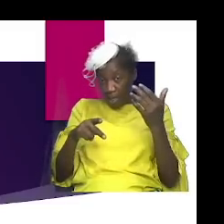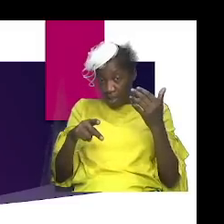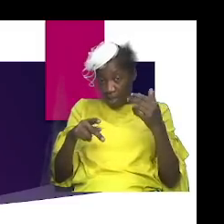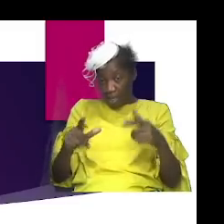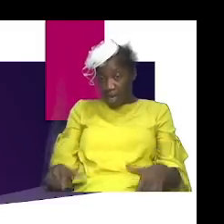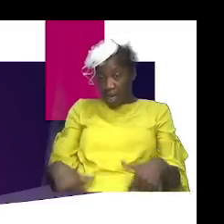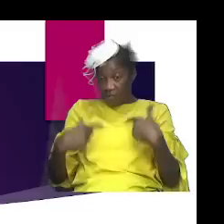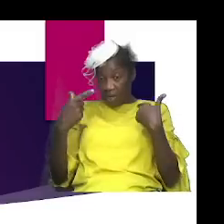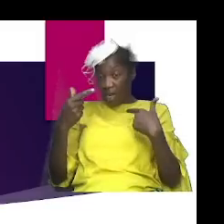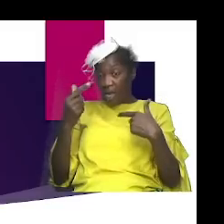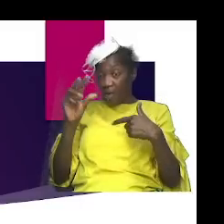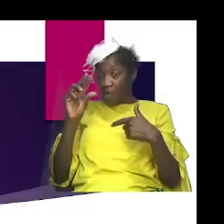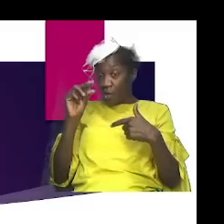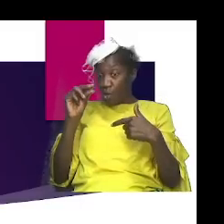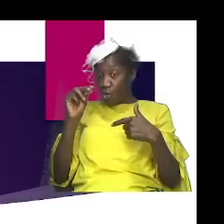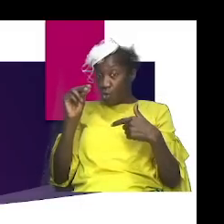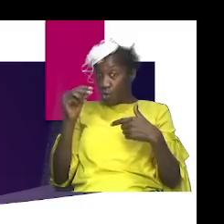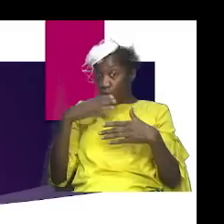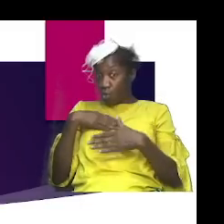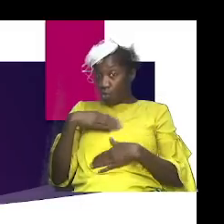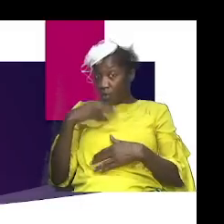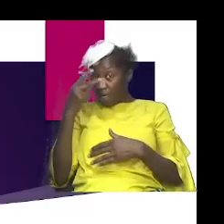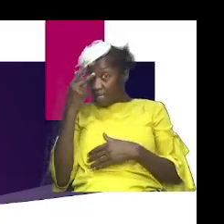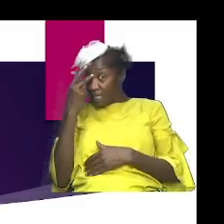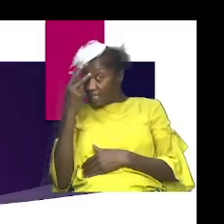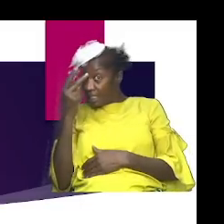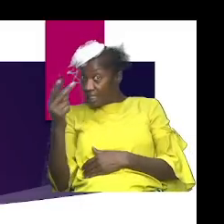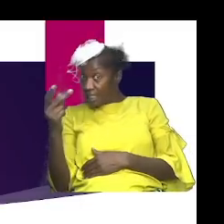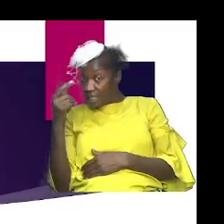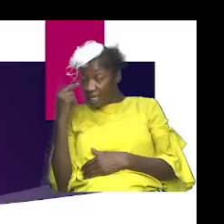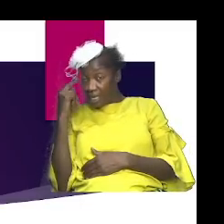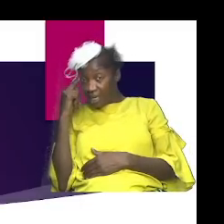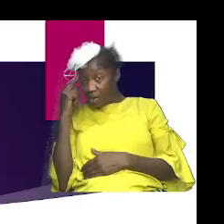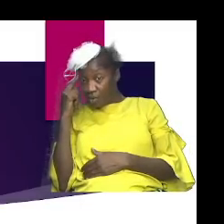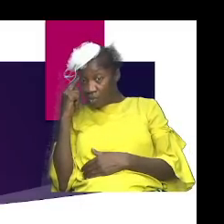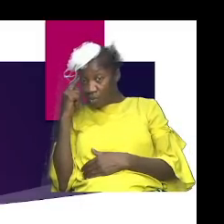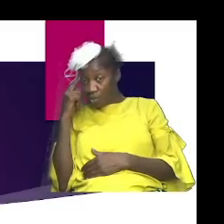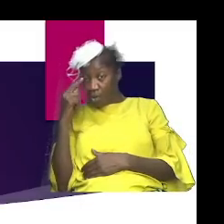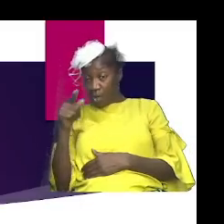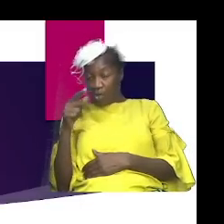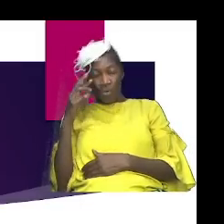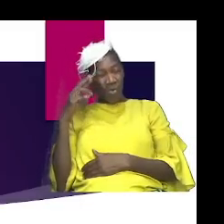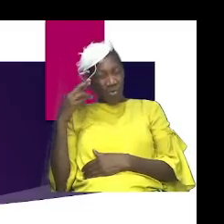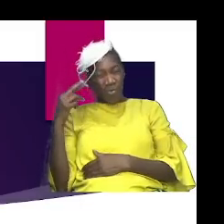knows. And we have reasoned in our mind that, no, it has to be this way. We have